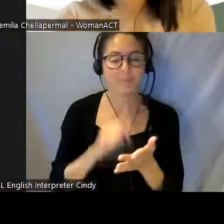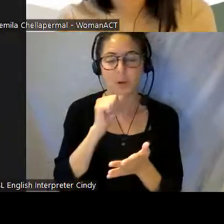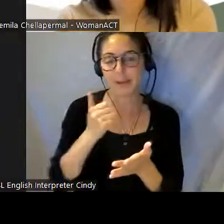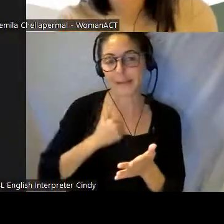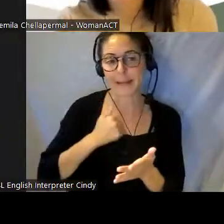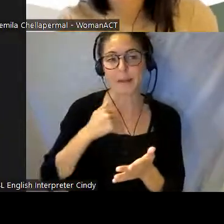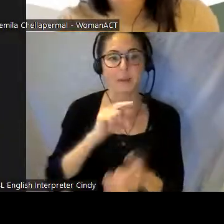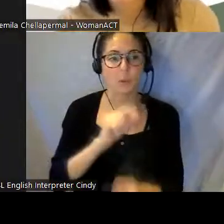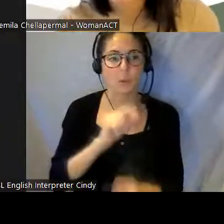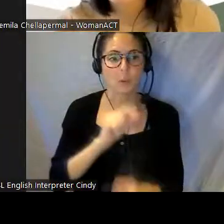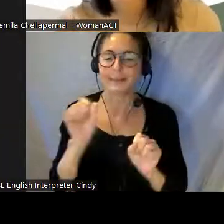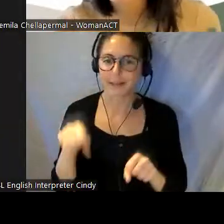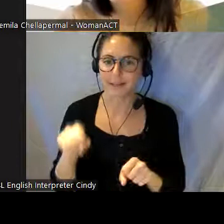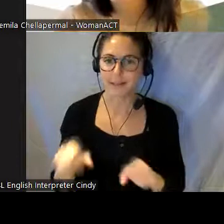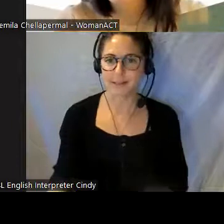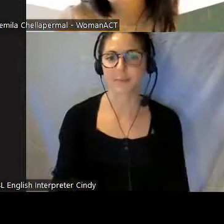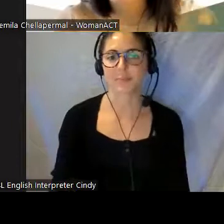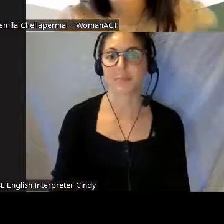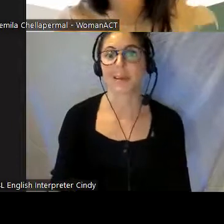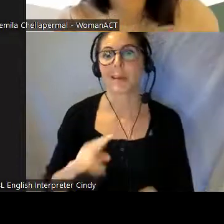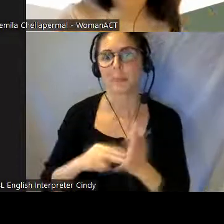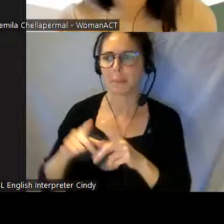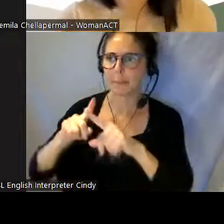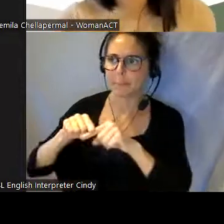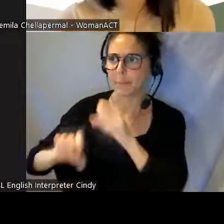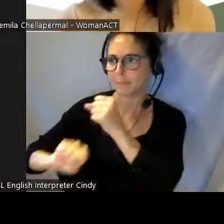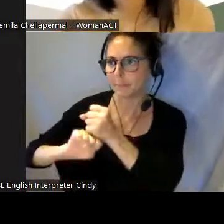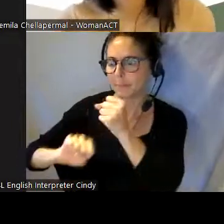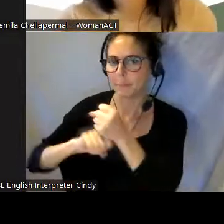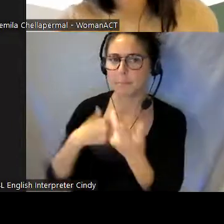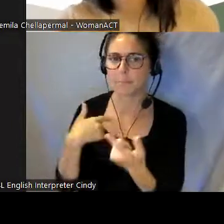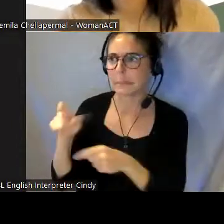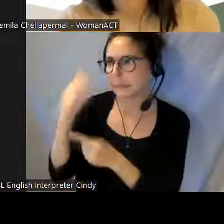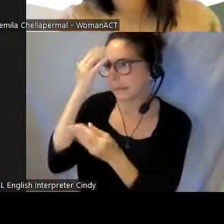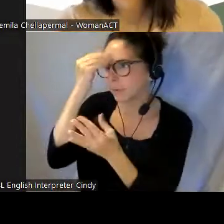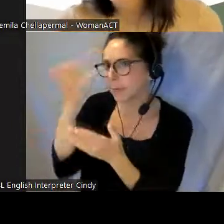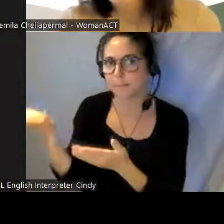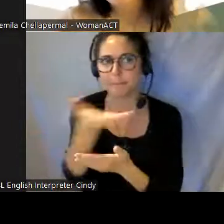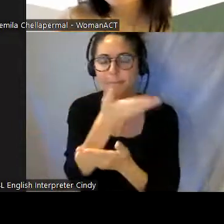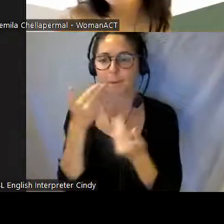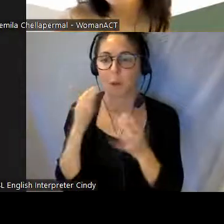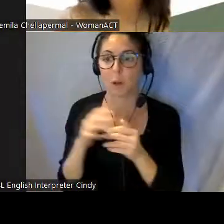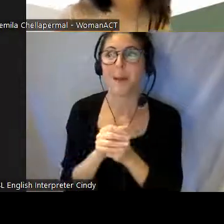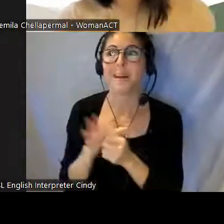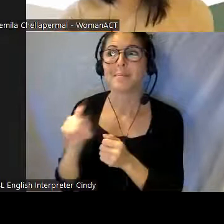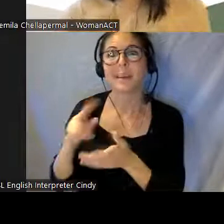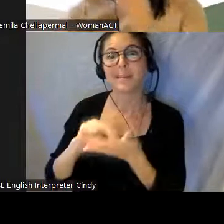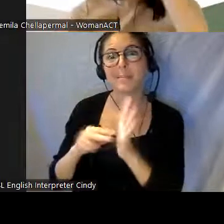So this created an isolation and reliance on sponsors and abusers for information about services, and this could be used against